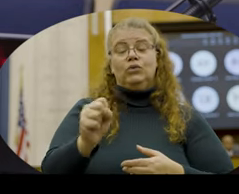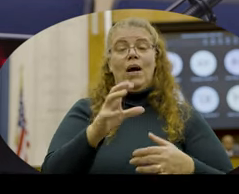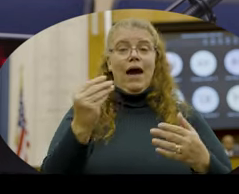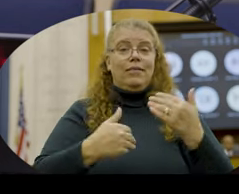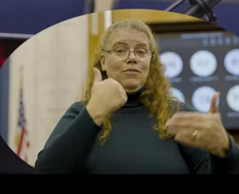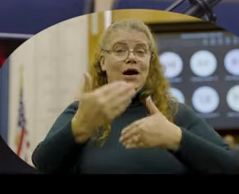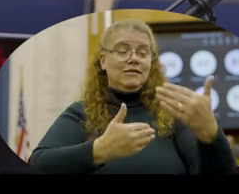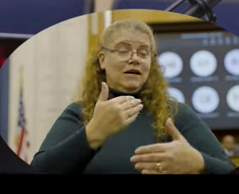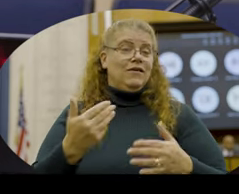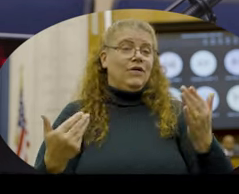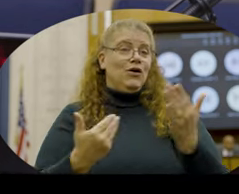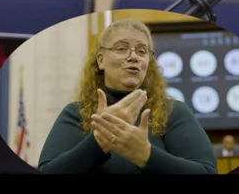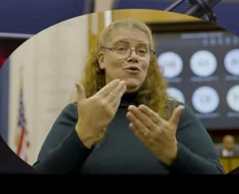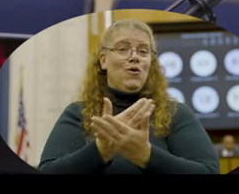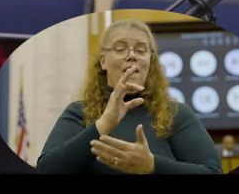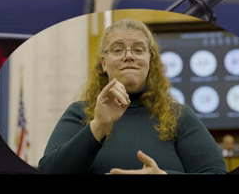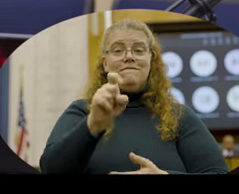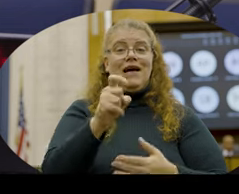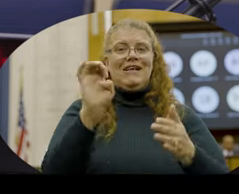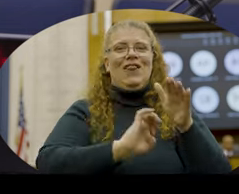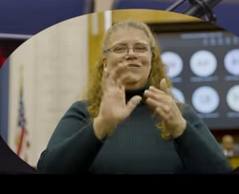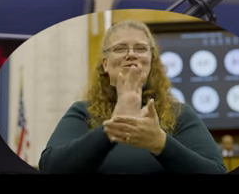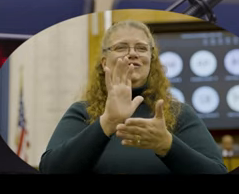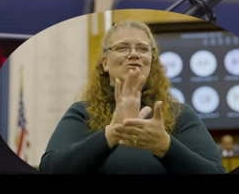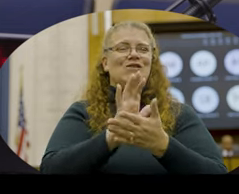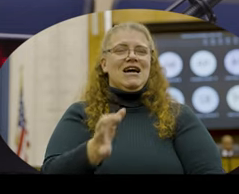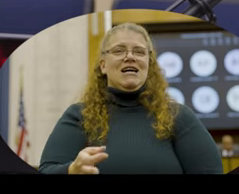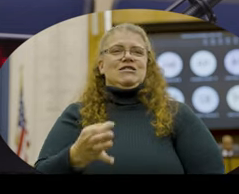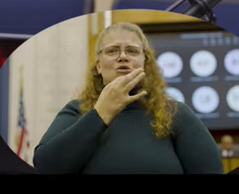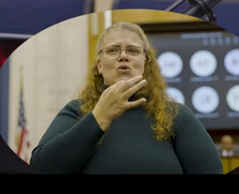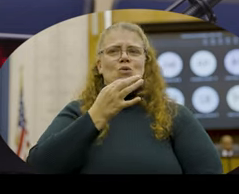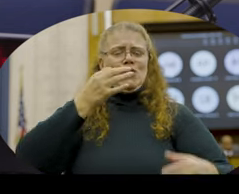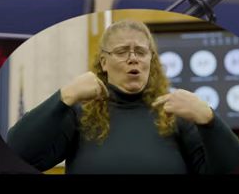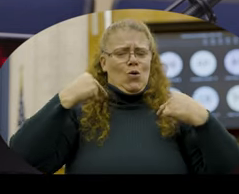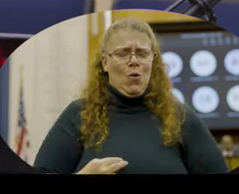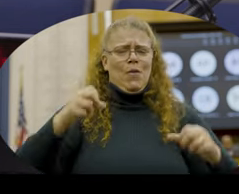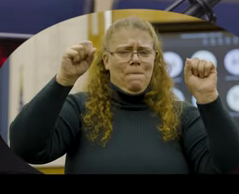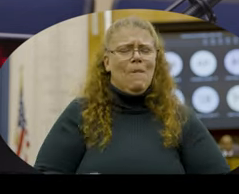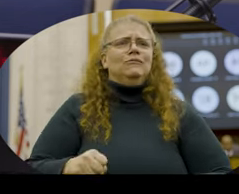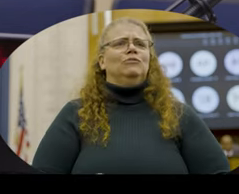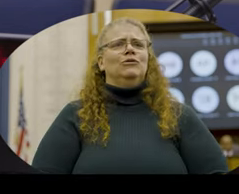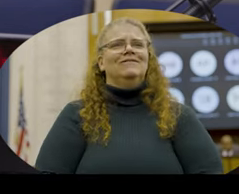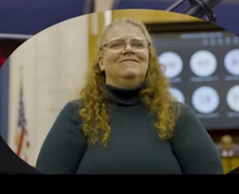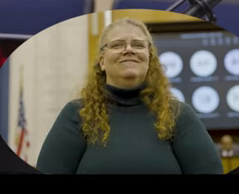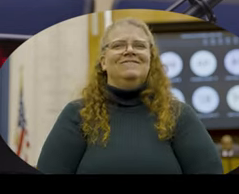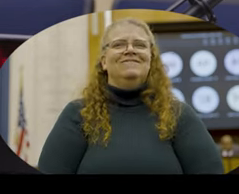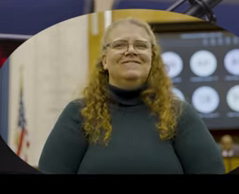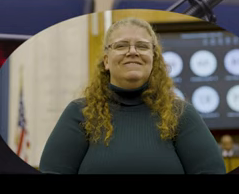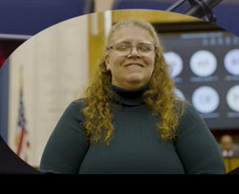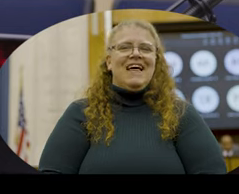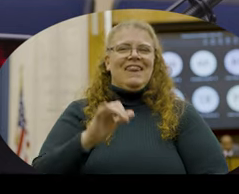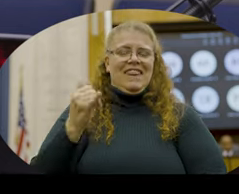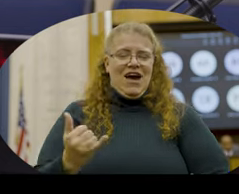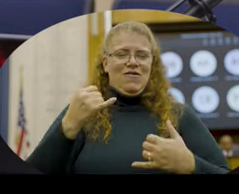board may use to prioritize the school construction projects it chooses. But I've decided to take this